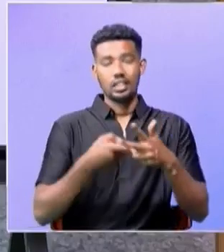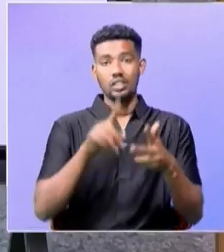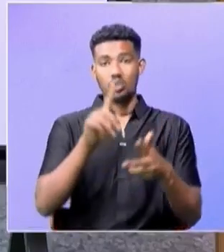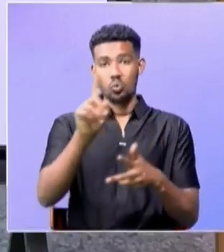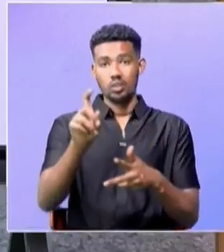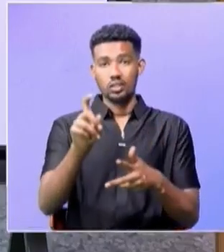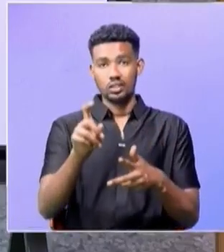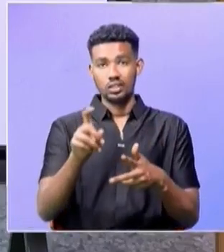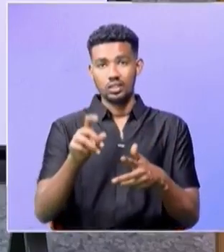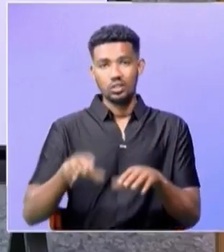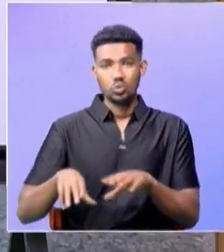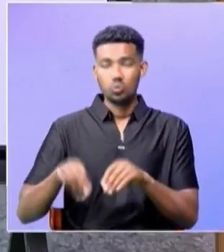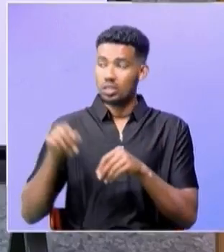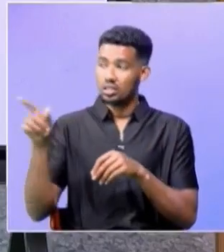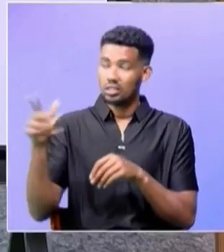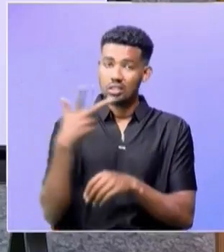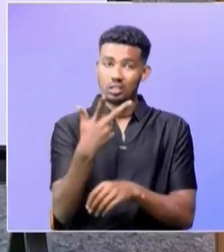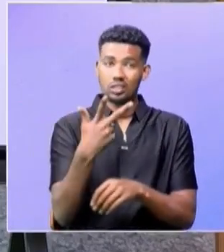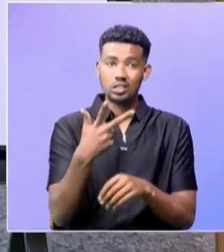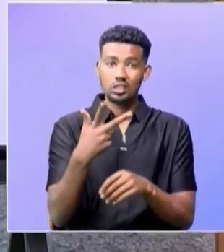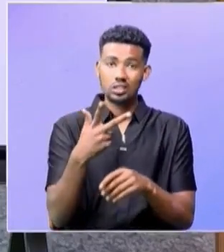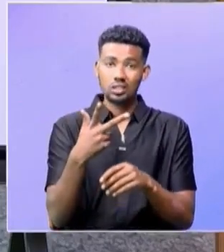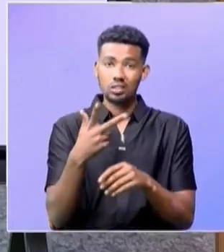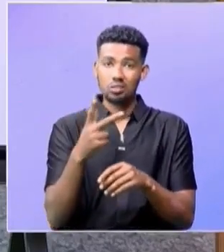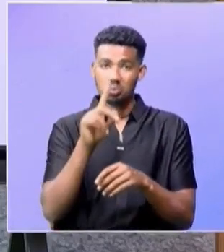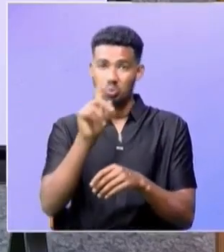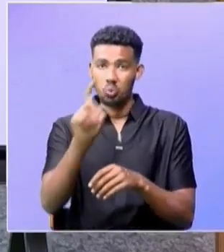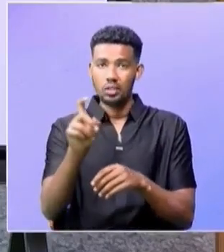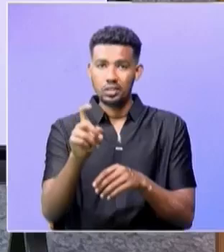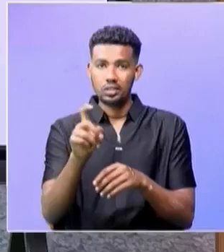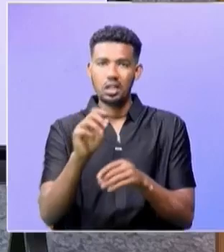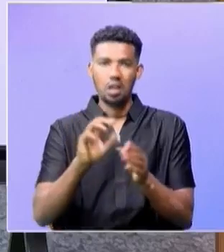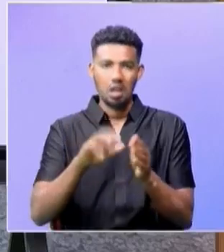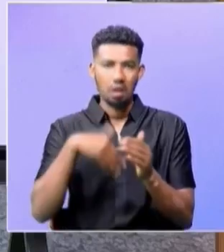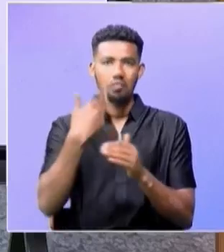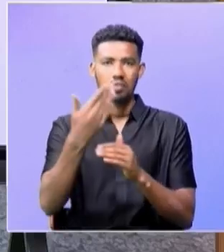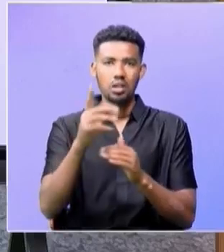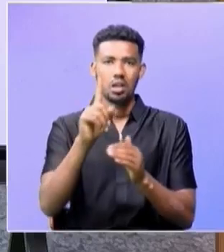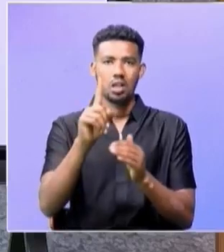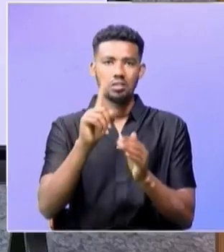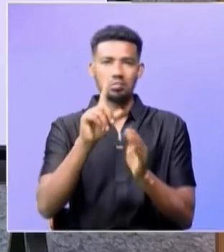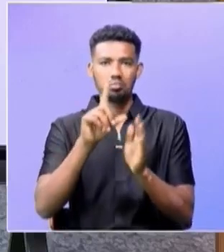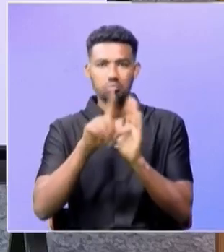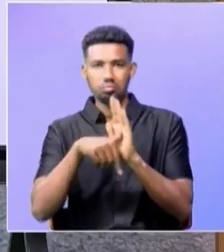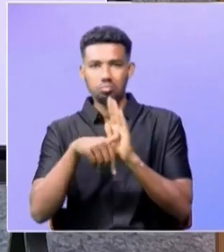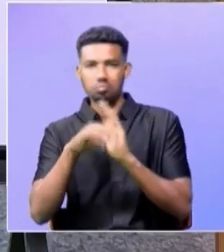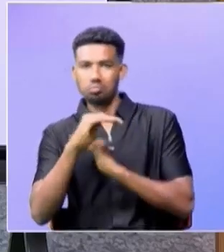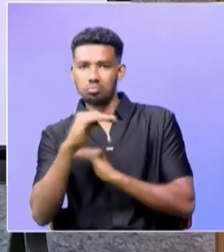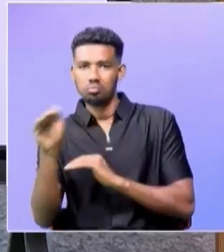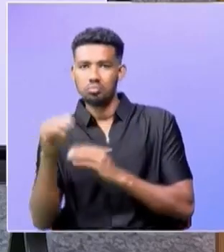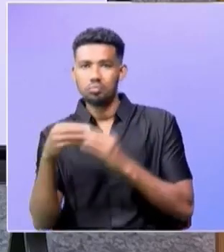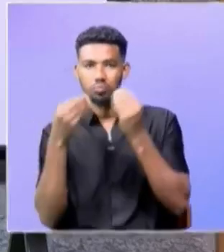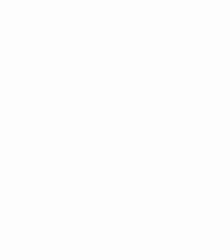Students, practice this question. I'll be here after 1.5 minutes, and